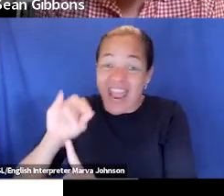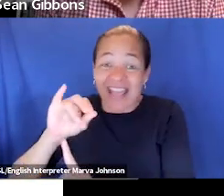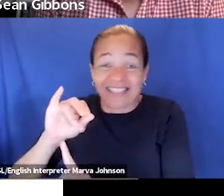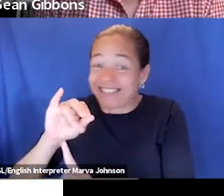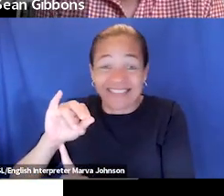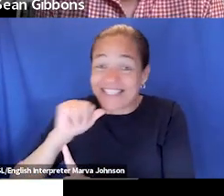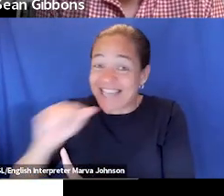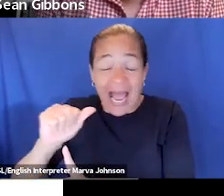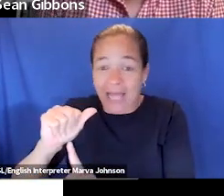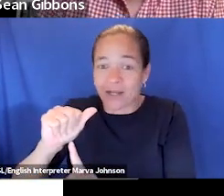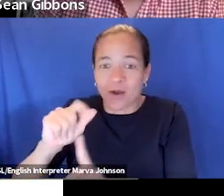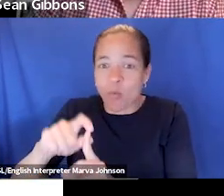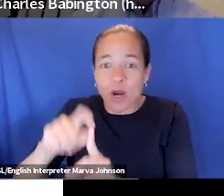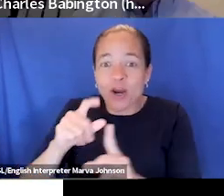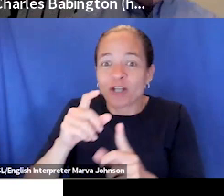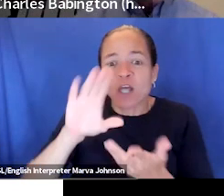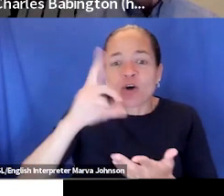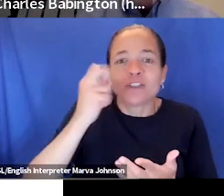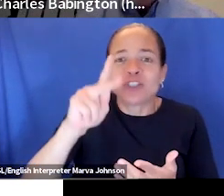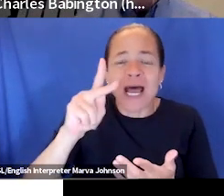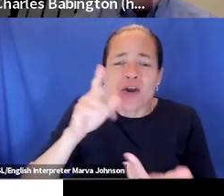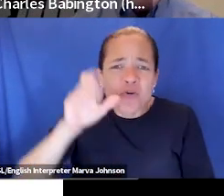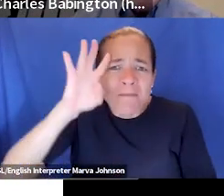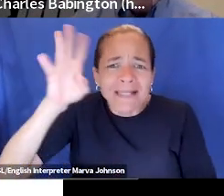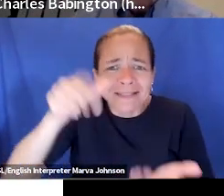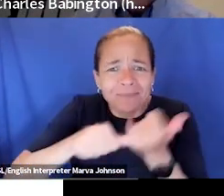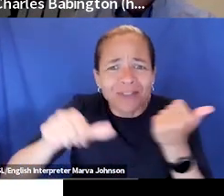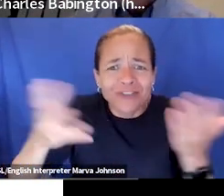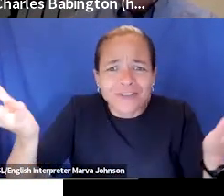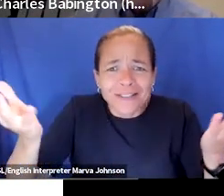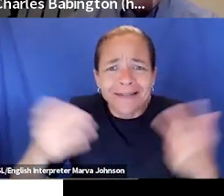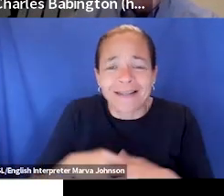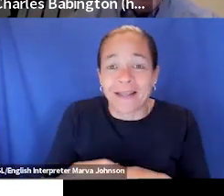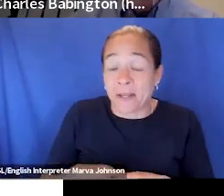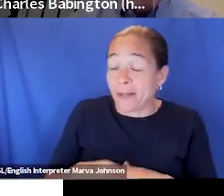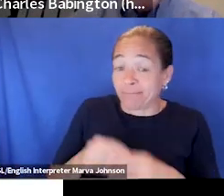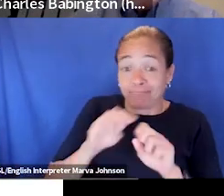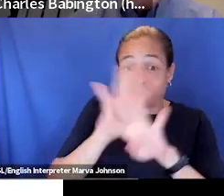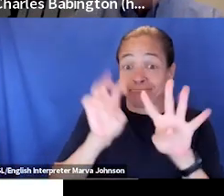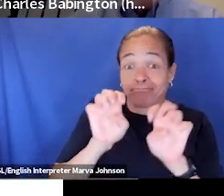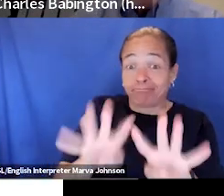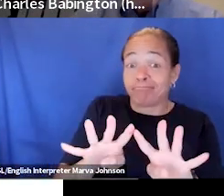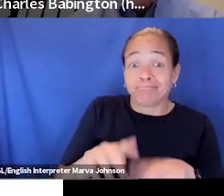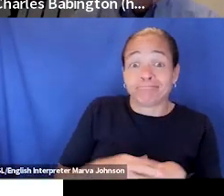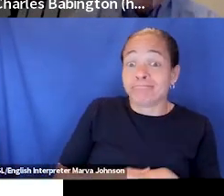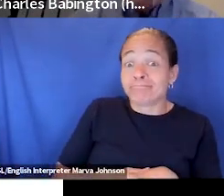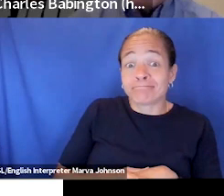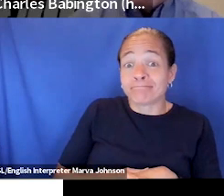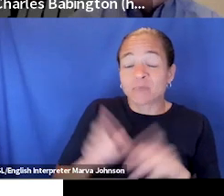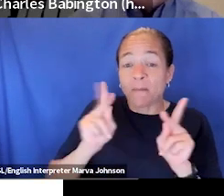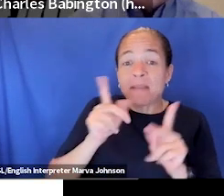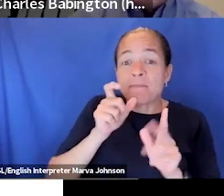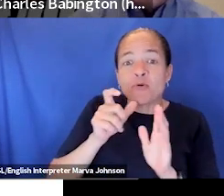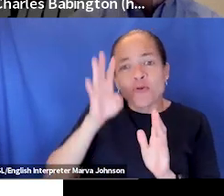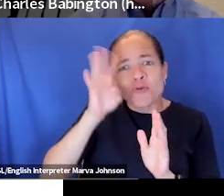not a word, who makes this shit up? You got me. The people who write things like this